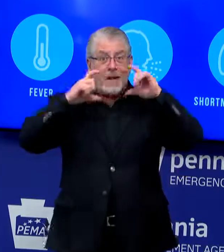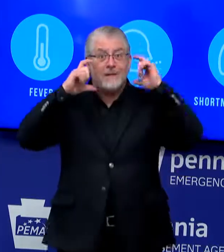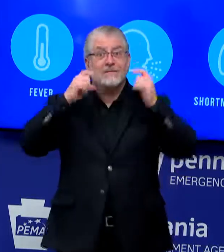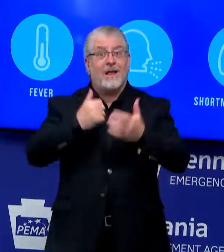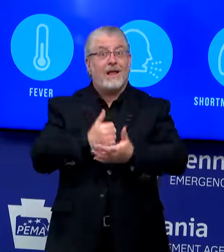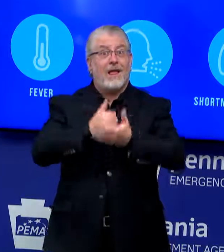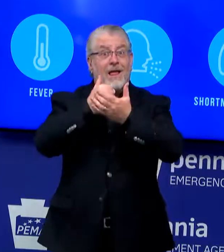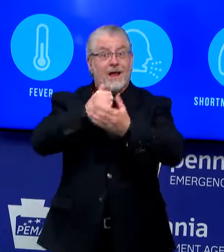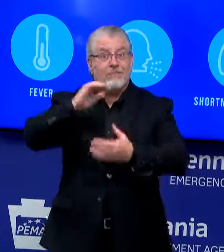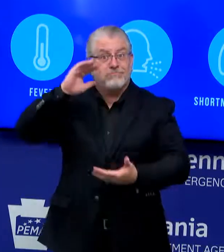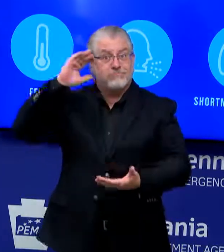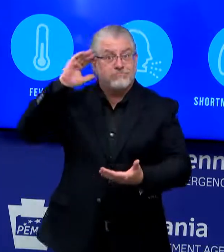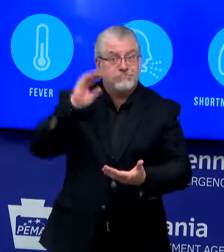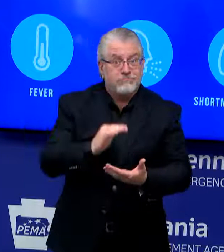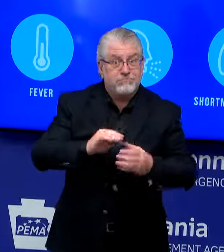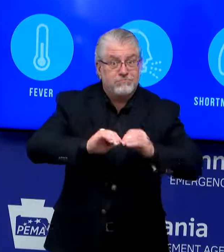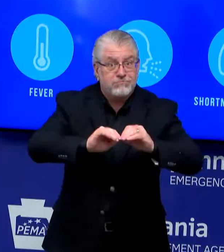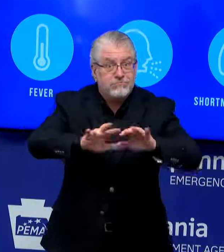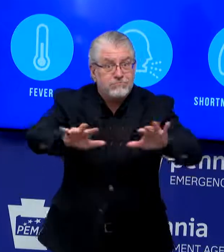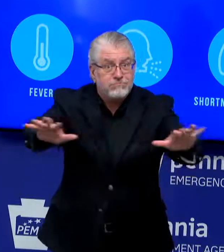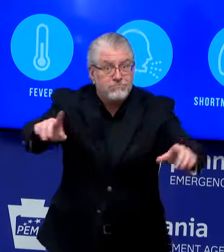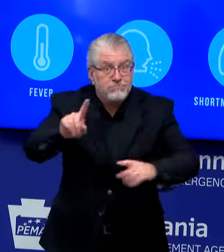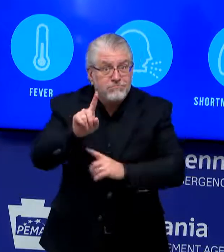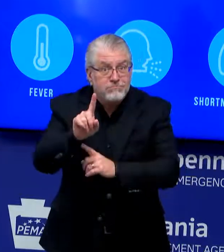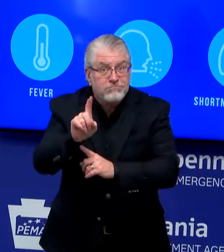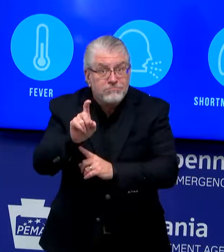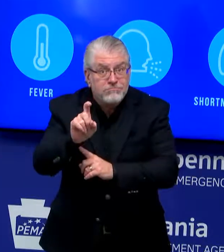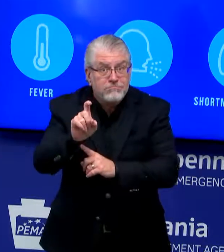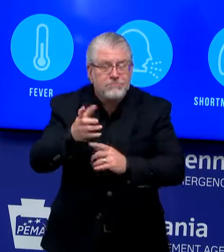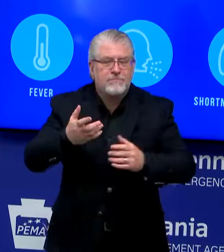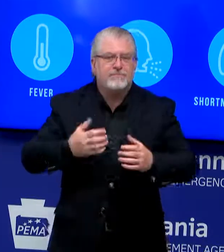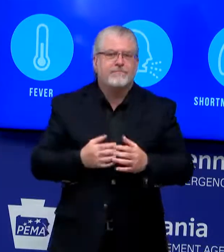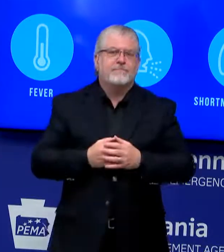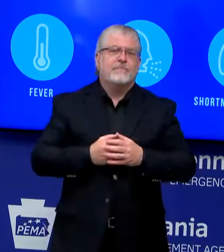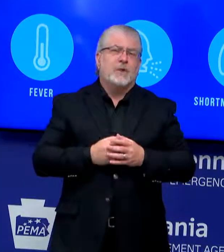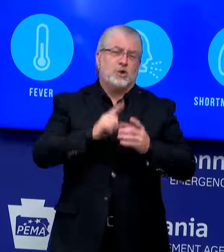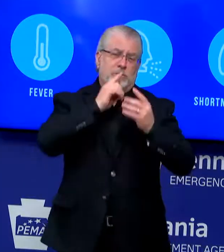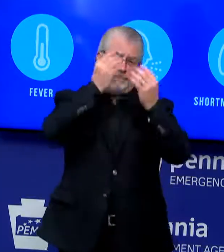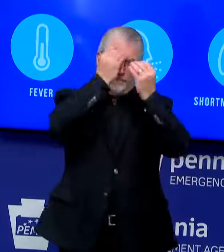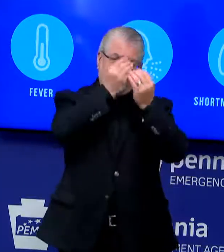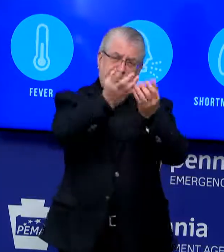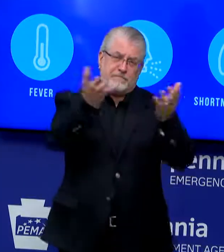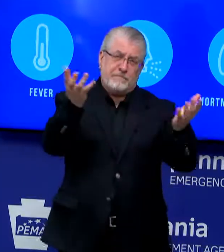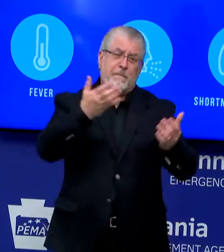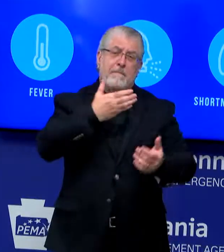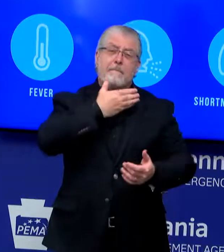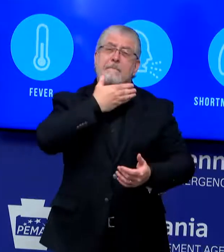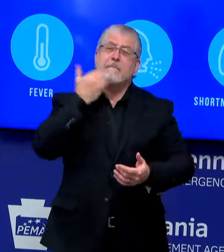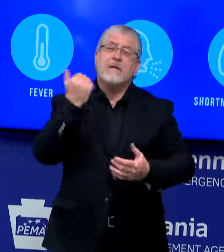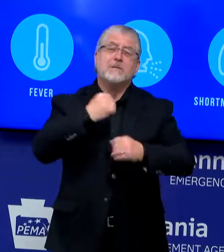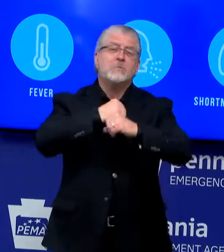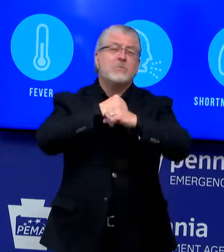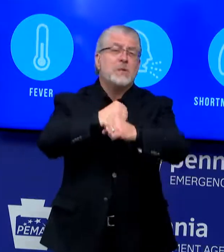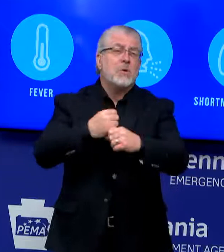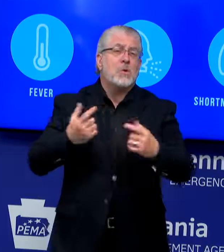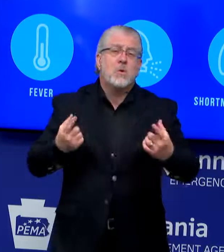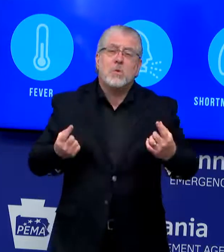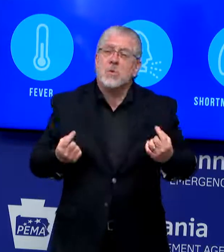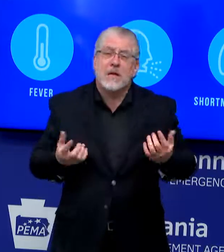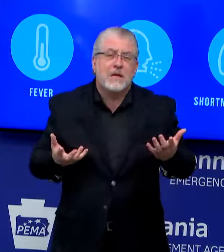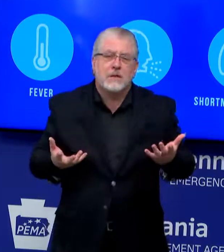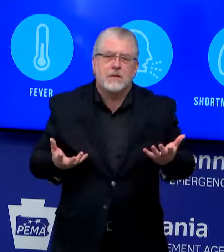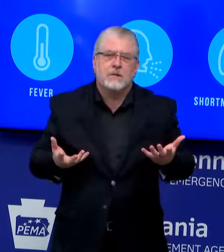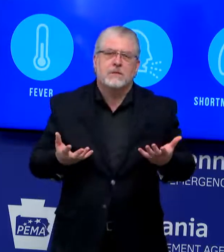I want to emphasize that staying home is the most effective way to protect yourself and your